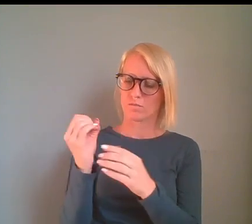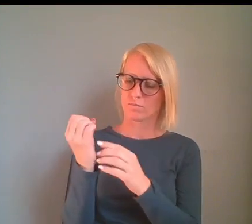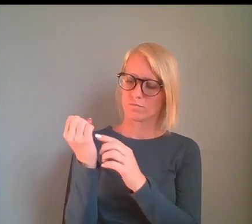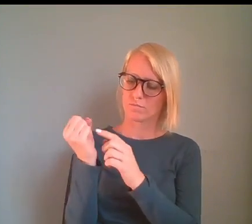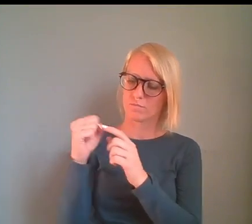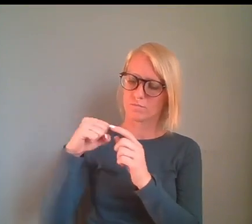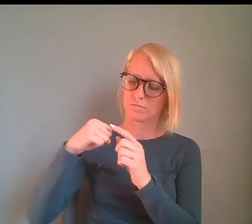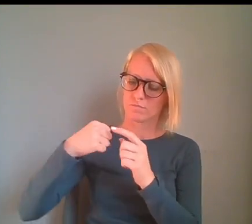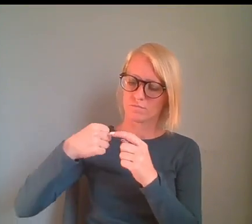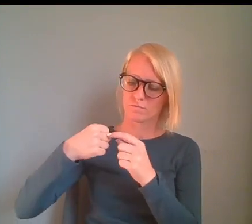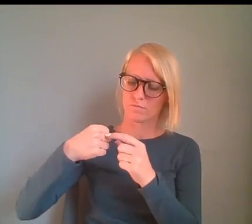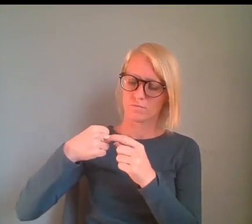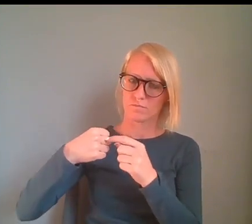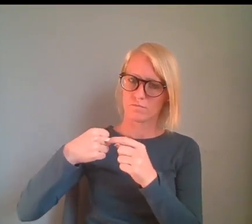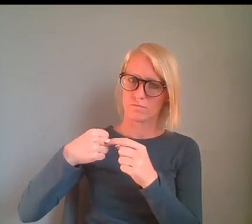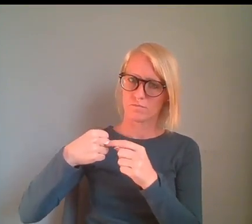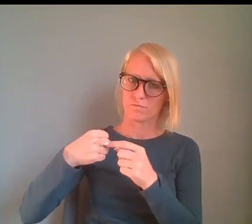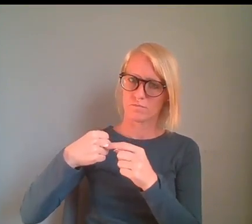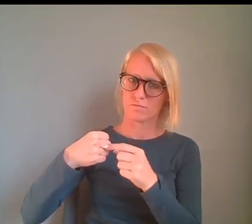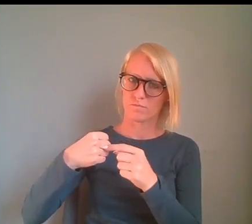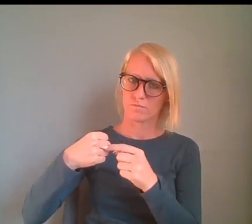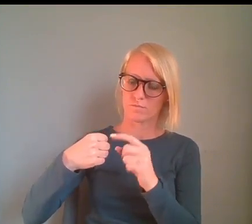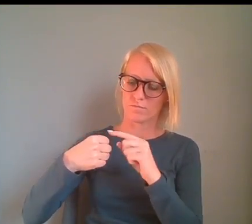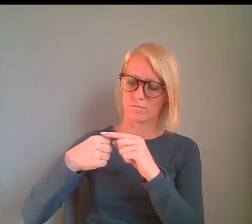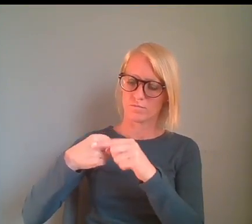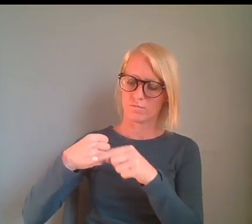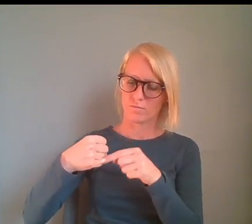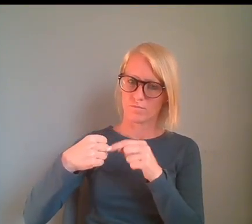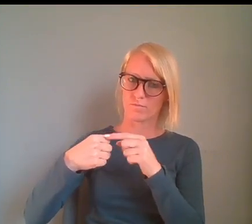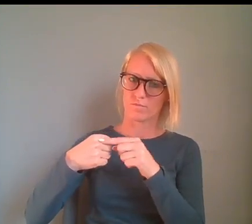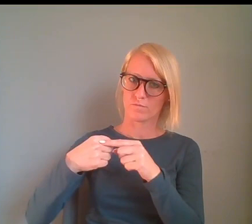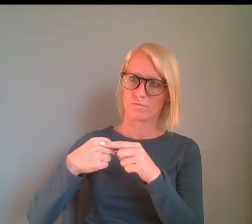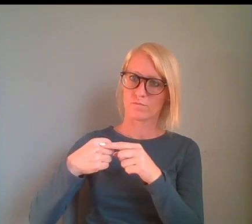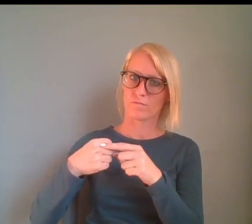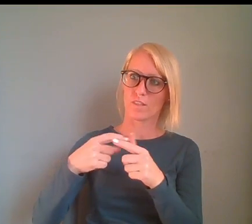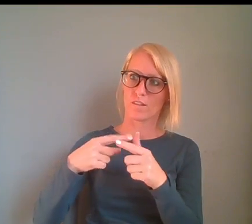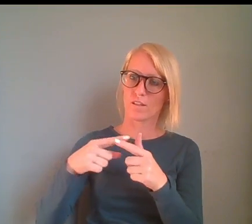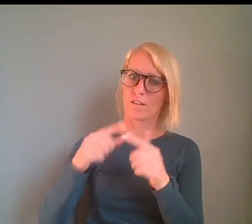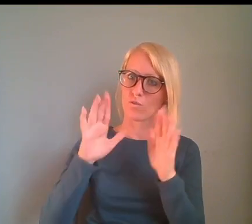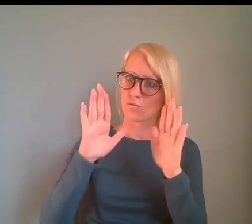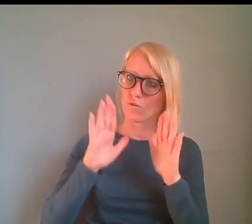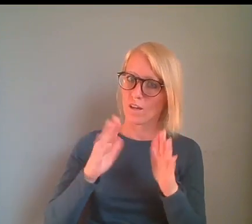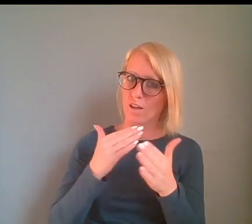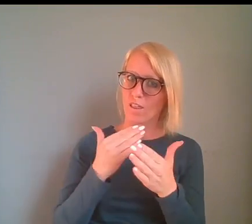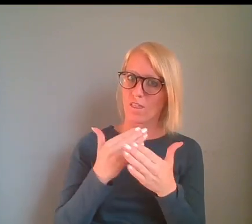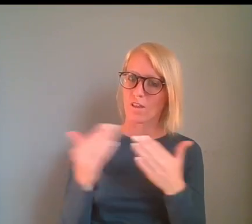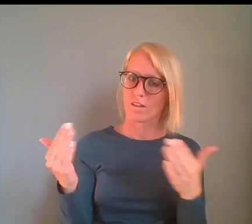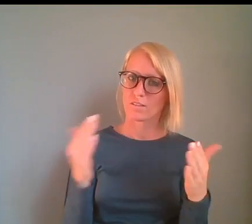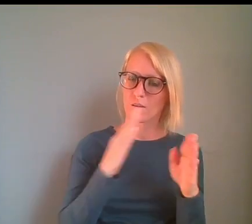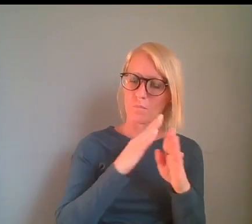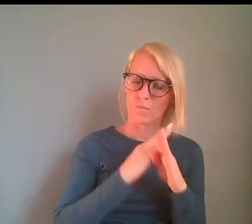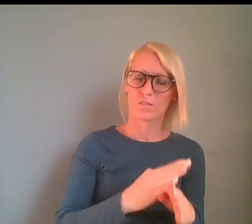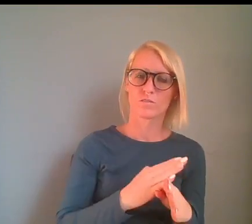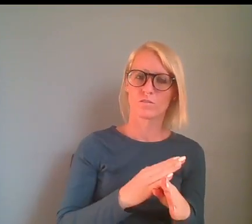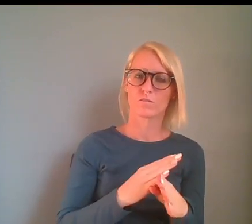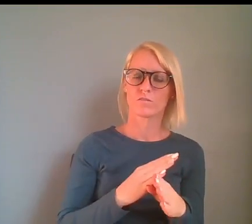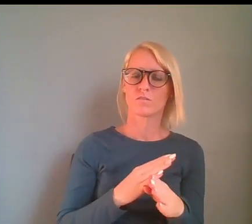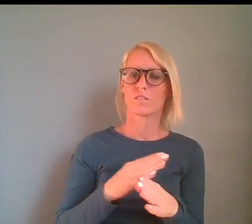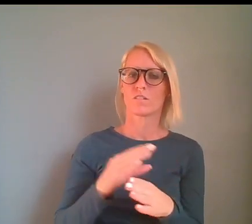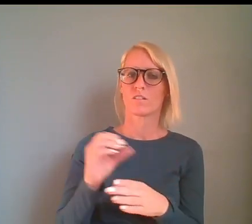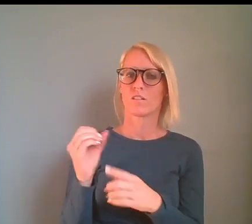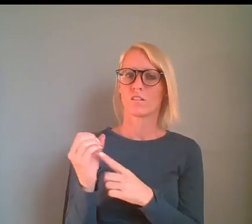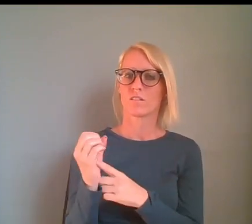Like that. And then you've got these really great things that protect your eyes and close so your eyes